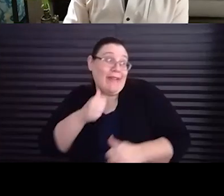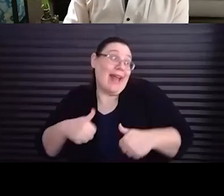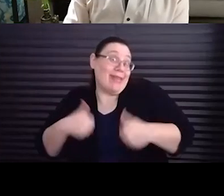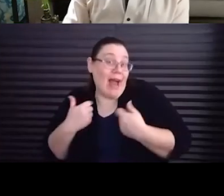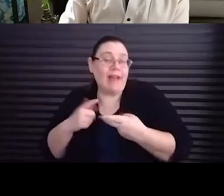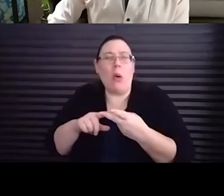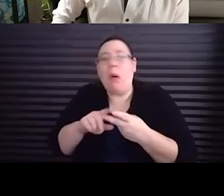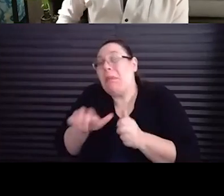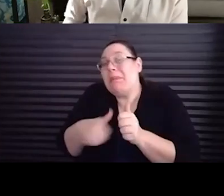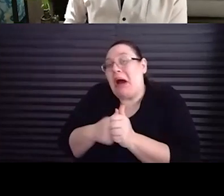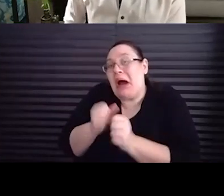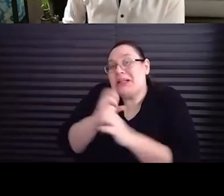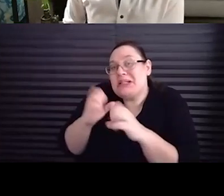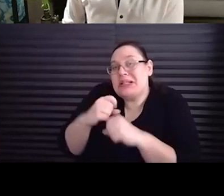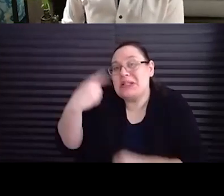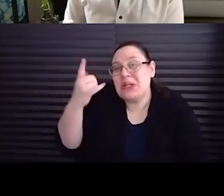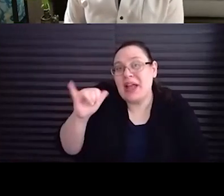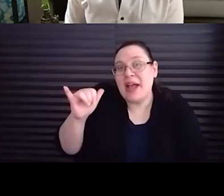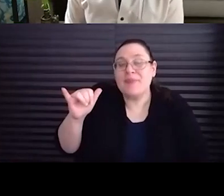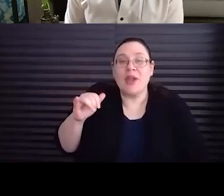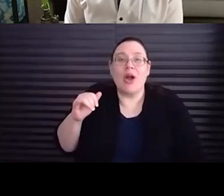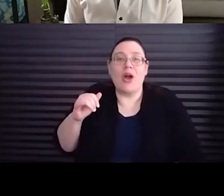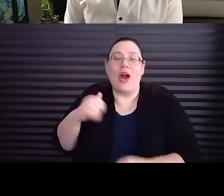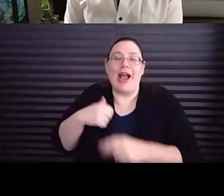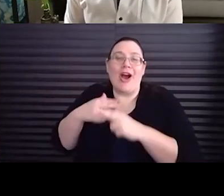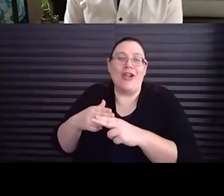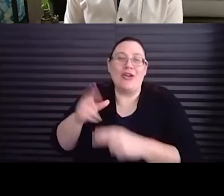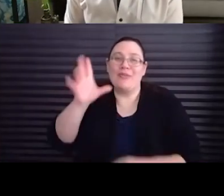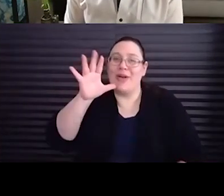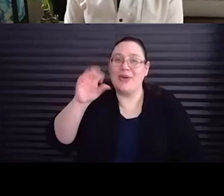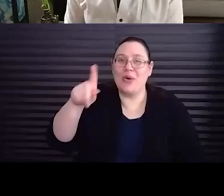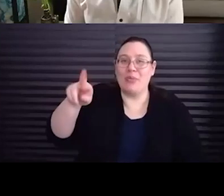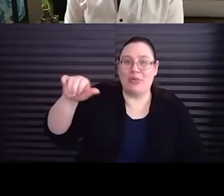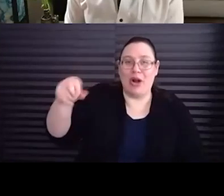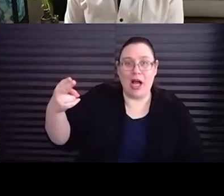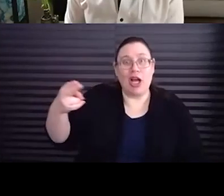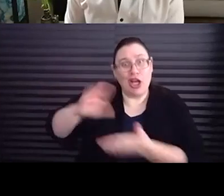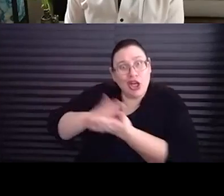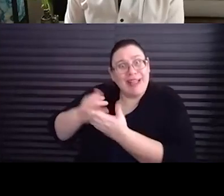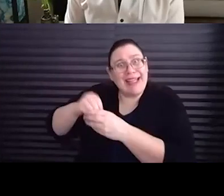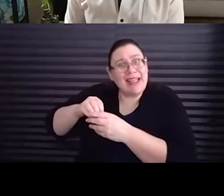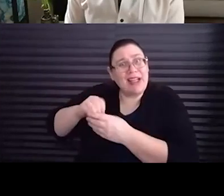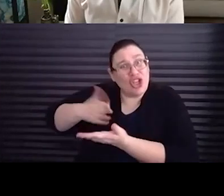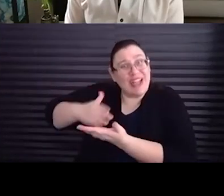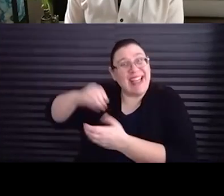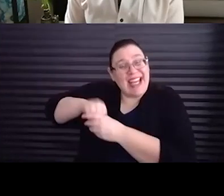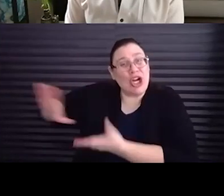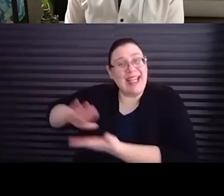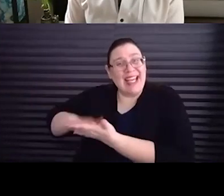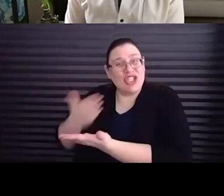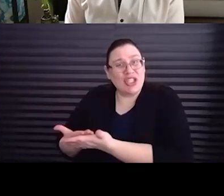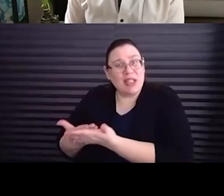you know, like when I call her Mother Oprah did, she's cooking in her kitchen. Let people into your homes. You know, create content that's